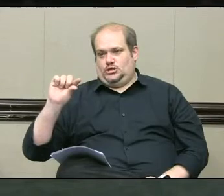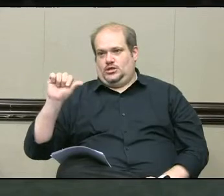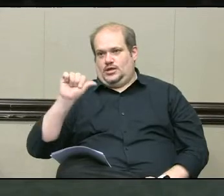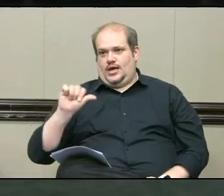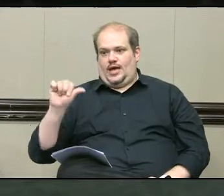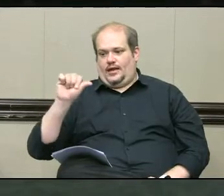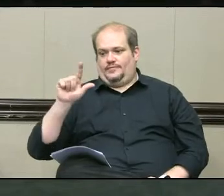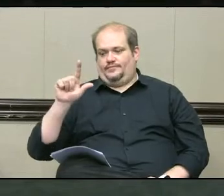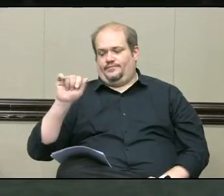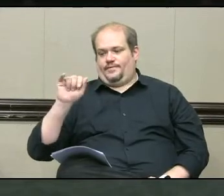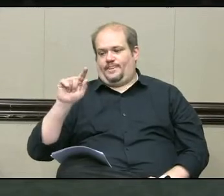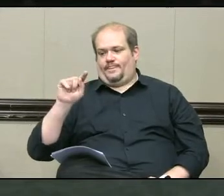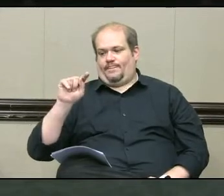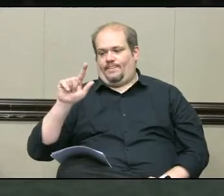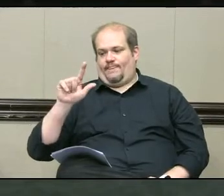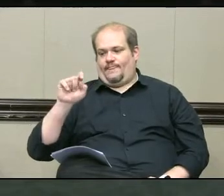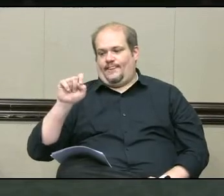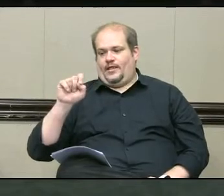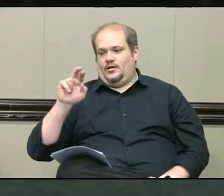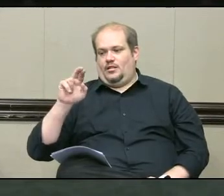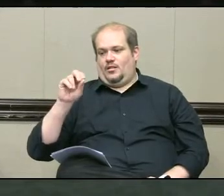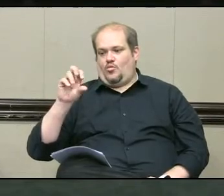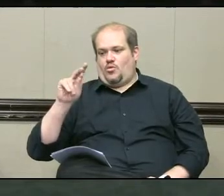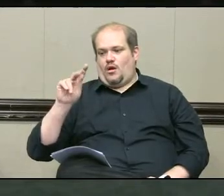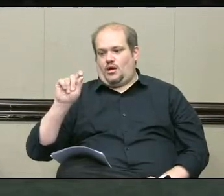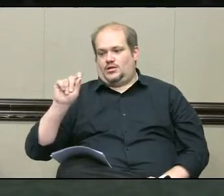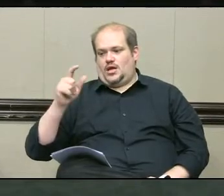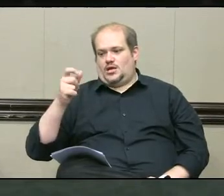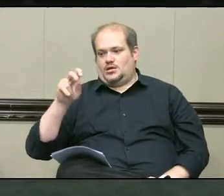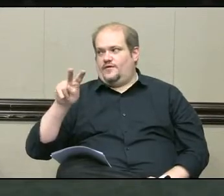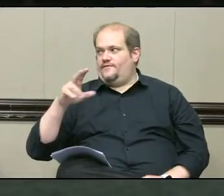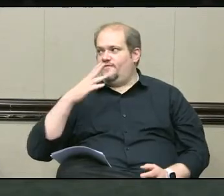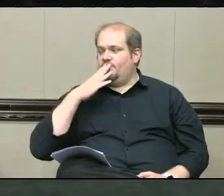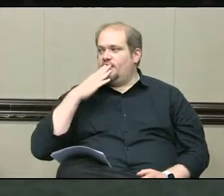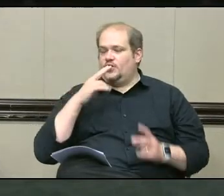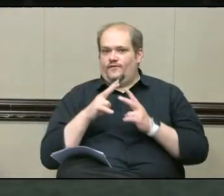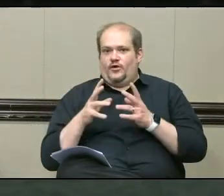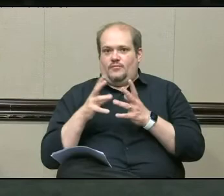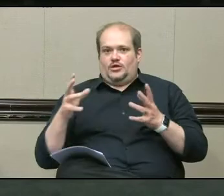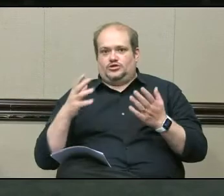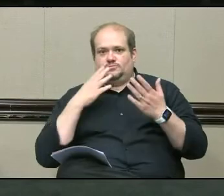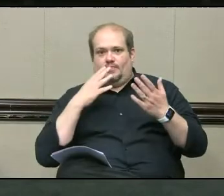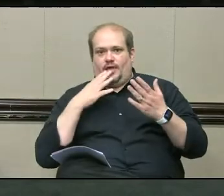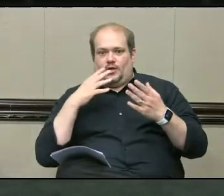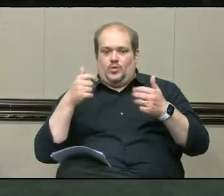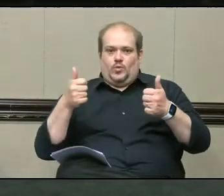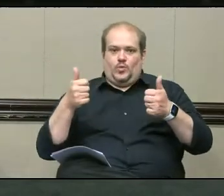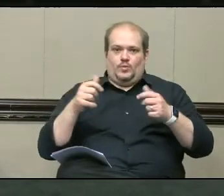@littlerock.gov. Thank you very much. Thank you.